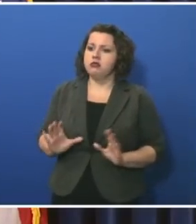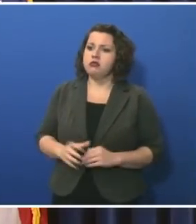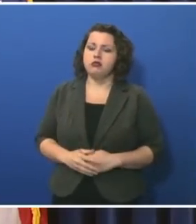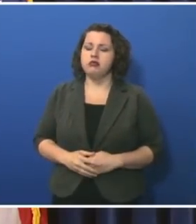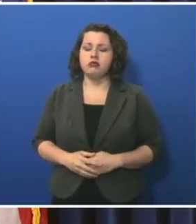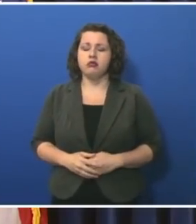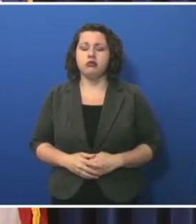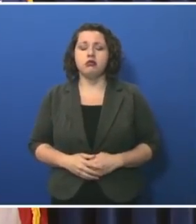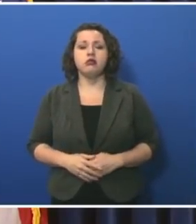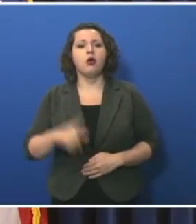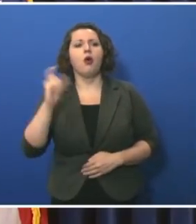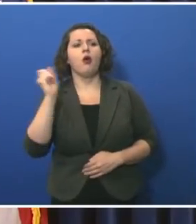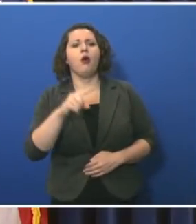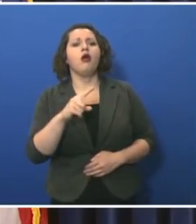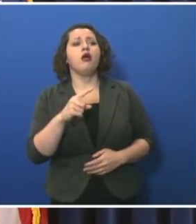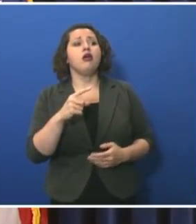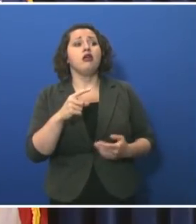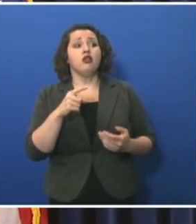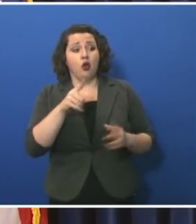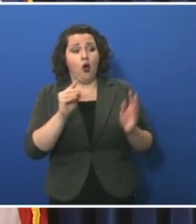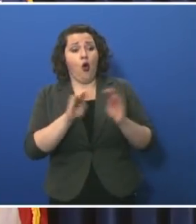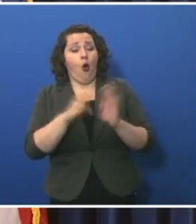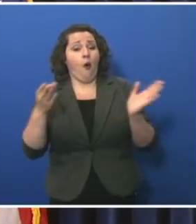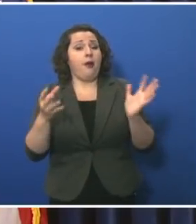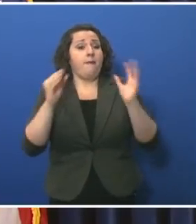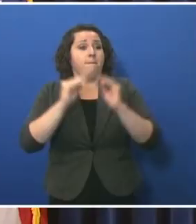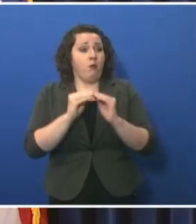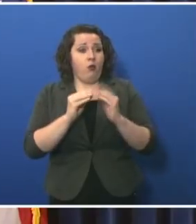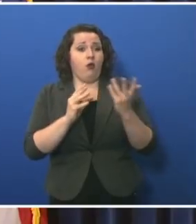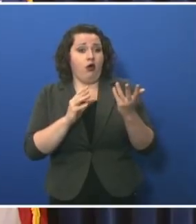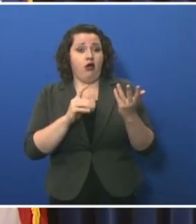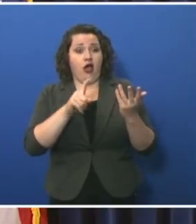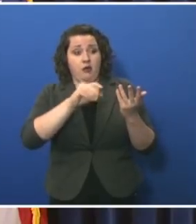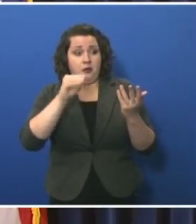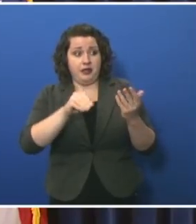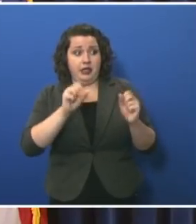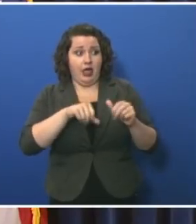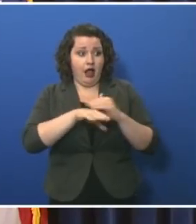aspects of, I guess, opening up further is the idea that there